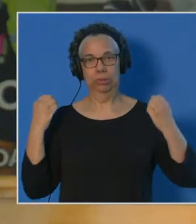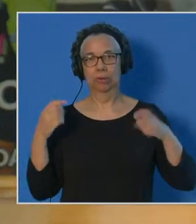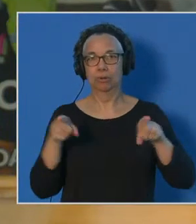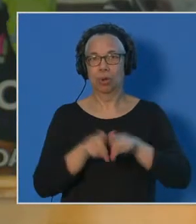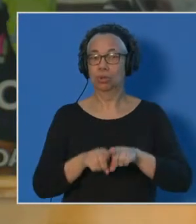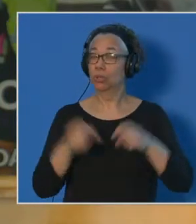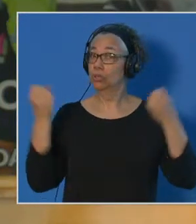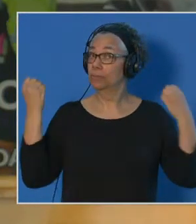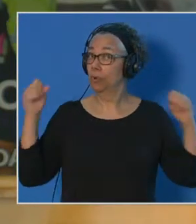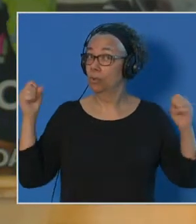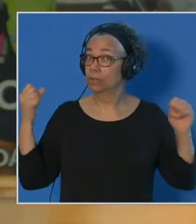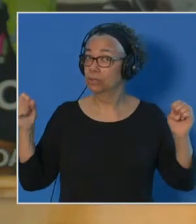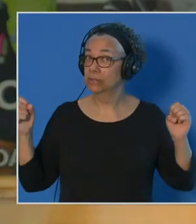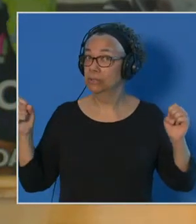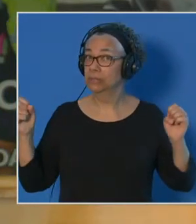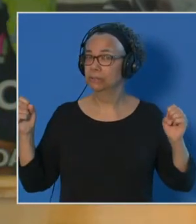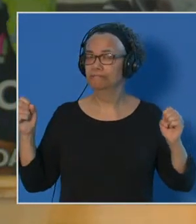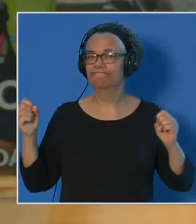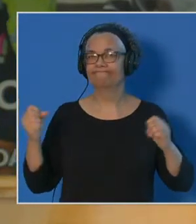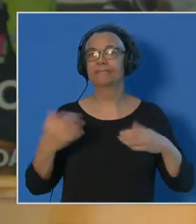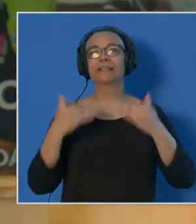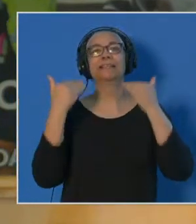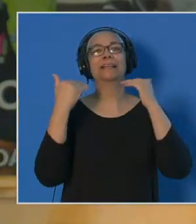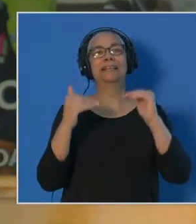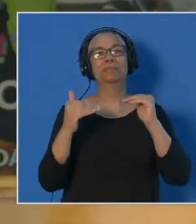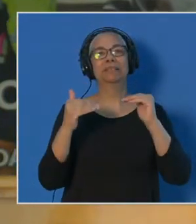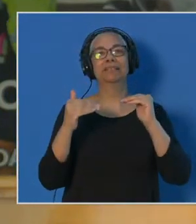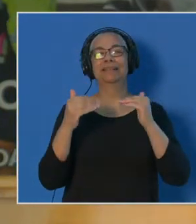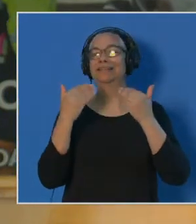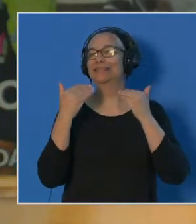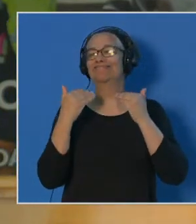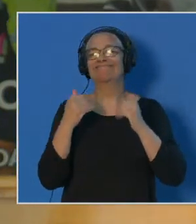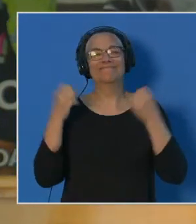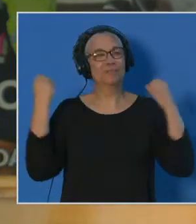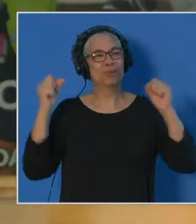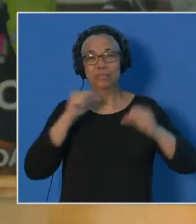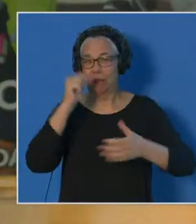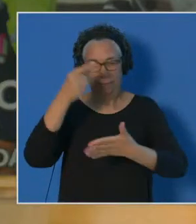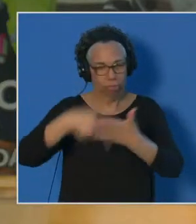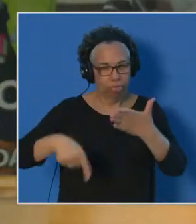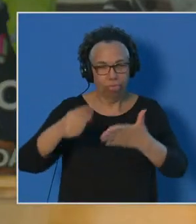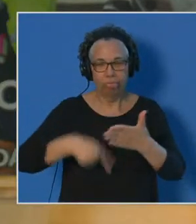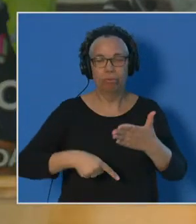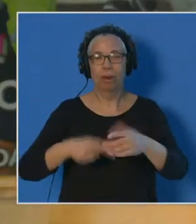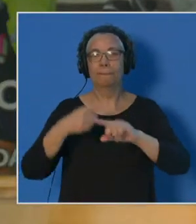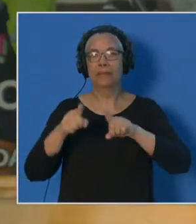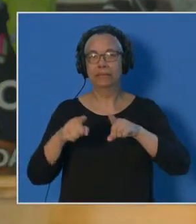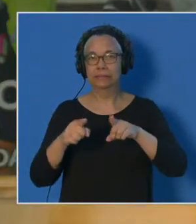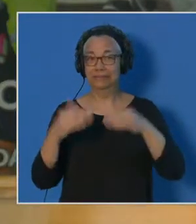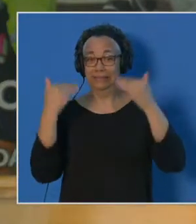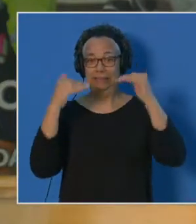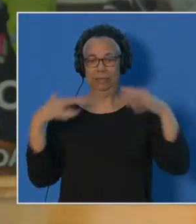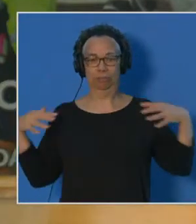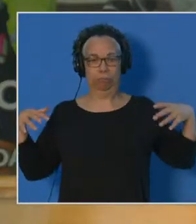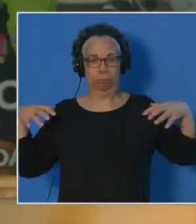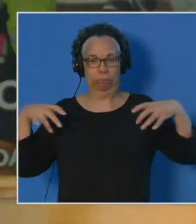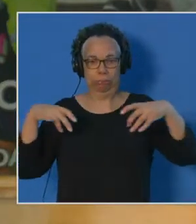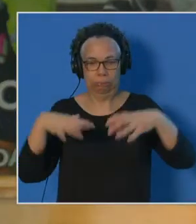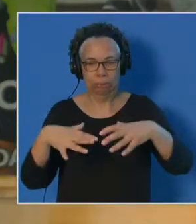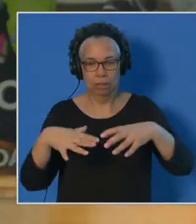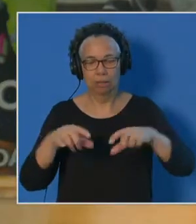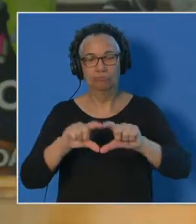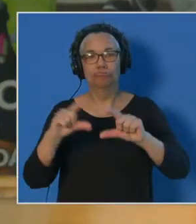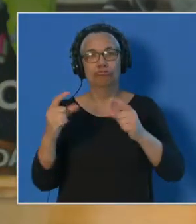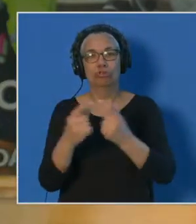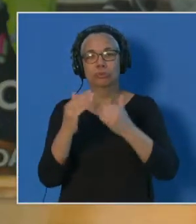sports, there is the limit. Sports have not been prohibited, but there is the limit of congregations insofar as groups of more than